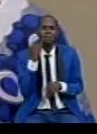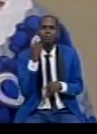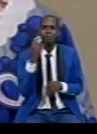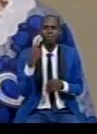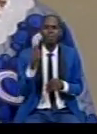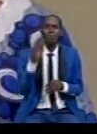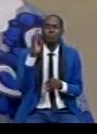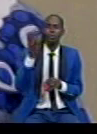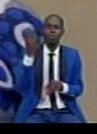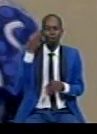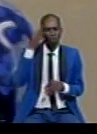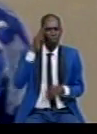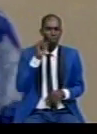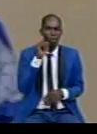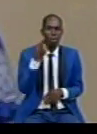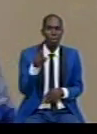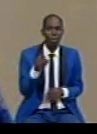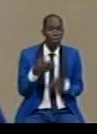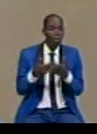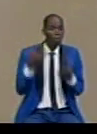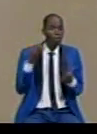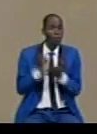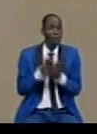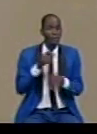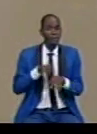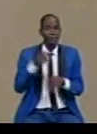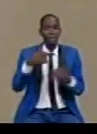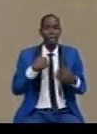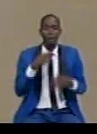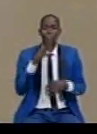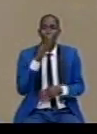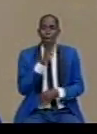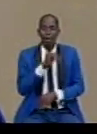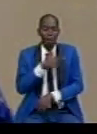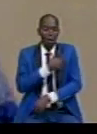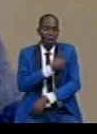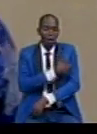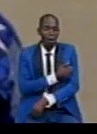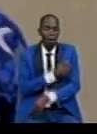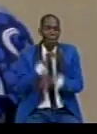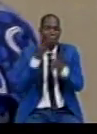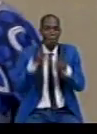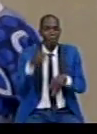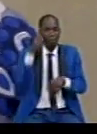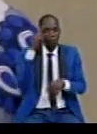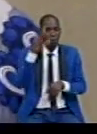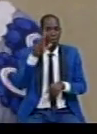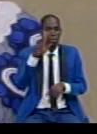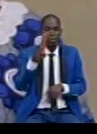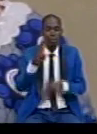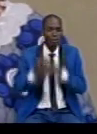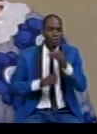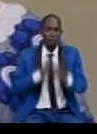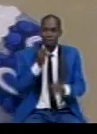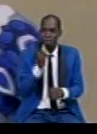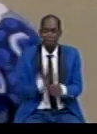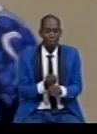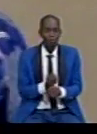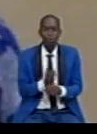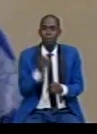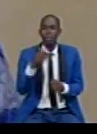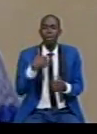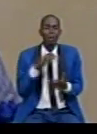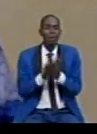been a drug addict for 34 years. I've been addicted to tobacco